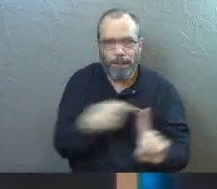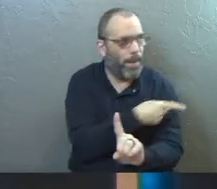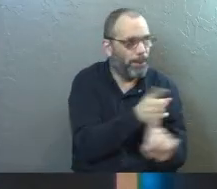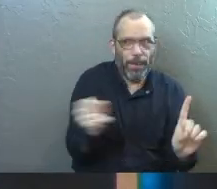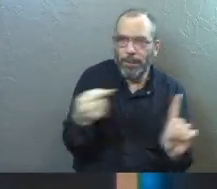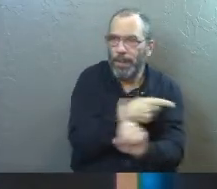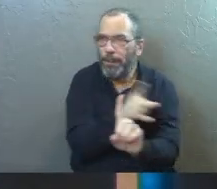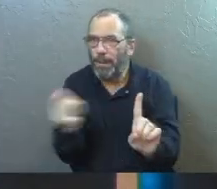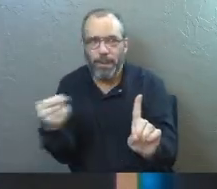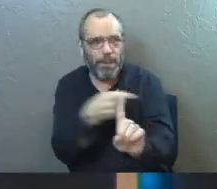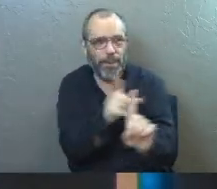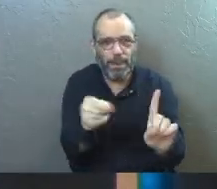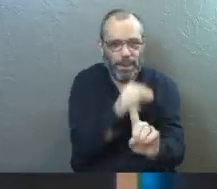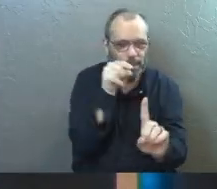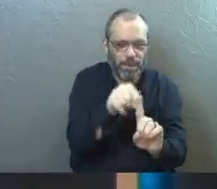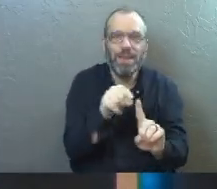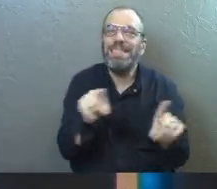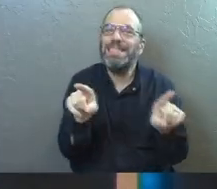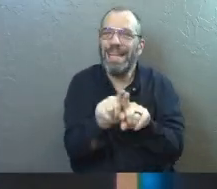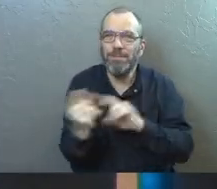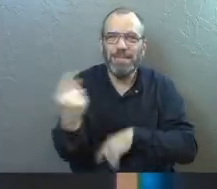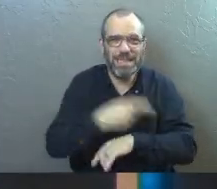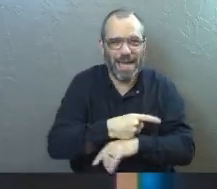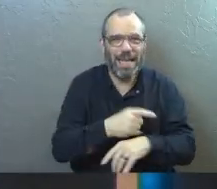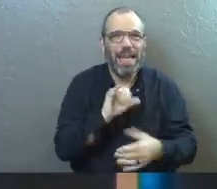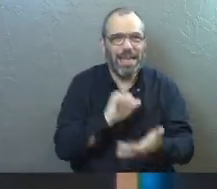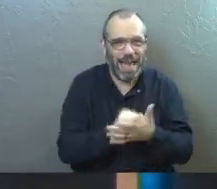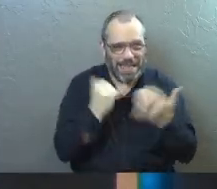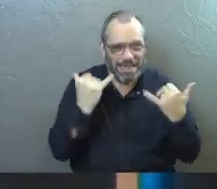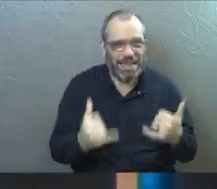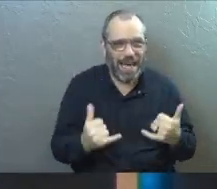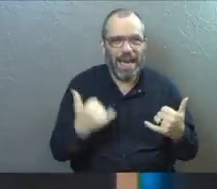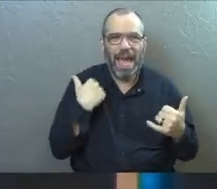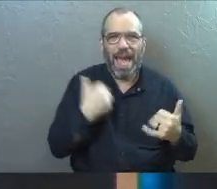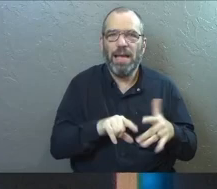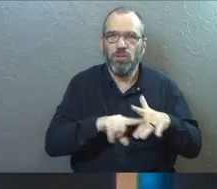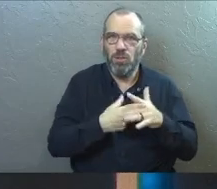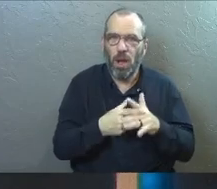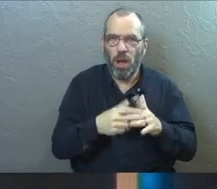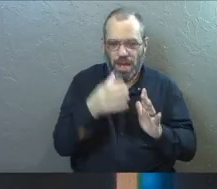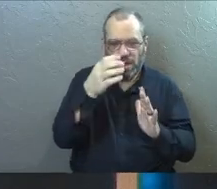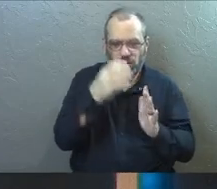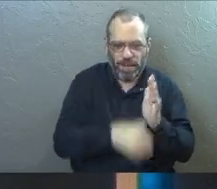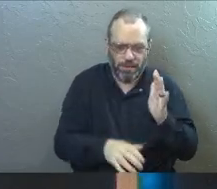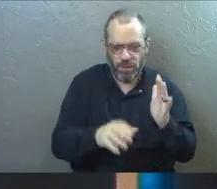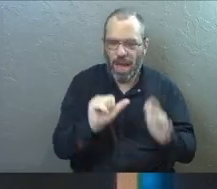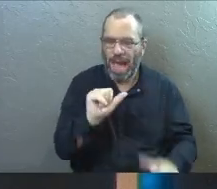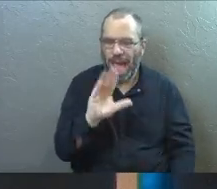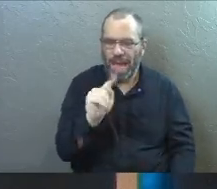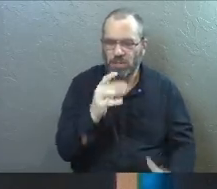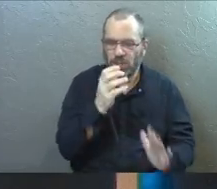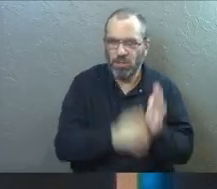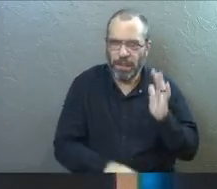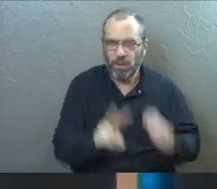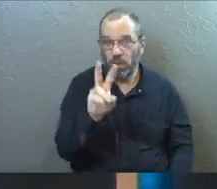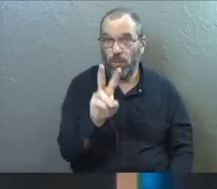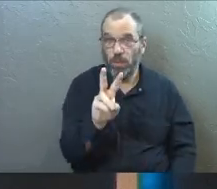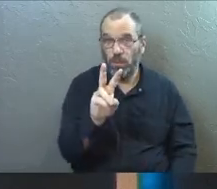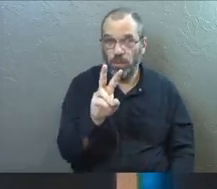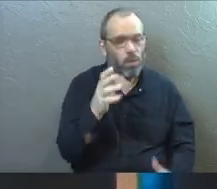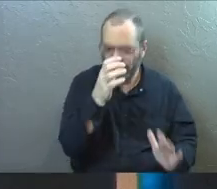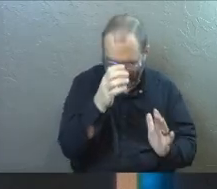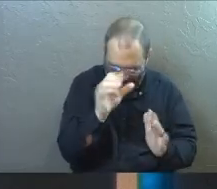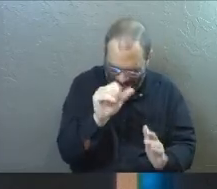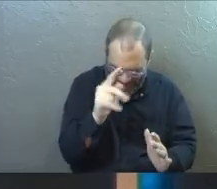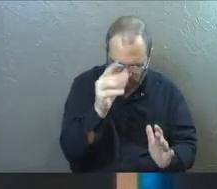before he gets to the end. That's it. So we're going to do the same thing. We're going to follow in that today, and we're going to jump into chapter 3. And I hope you don't have plans for this evening,